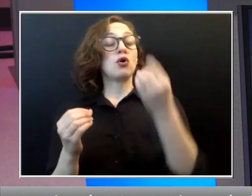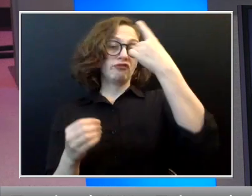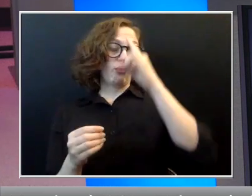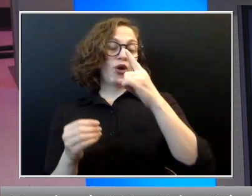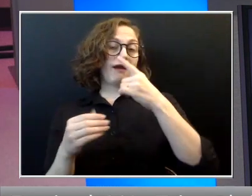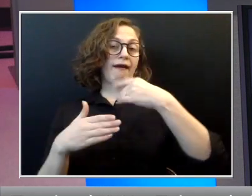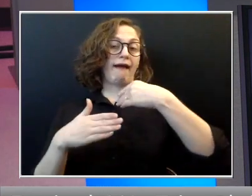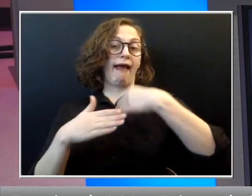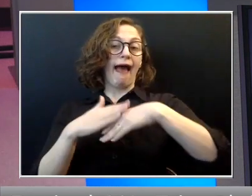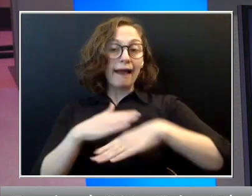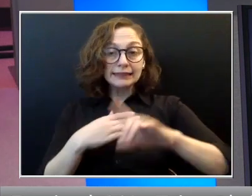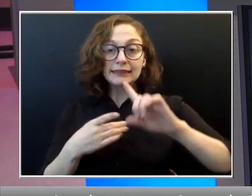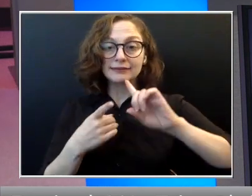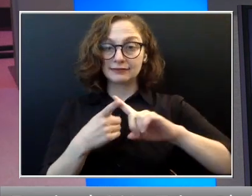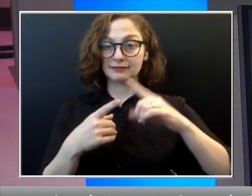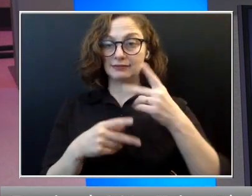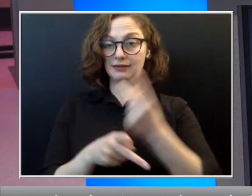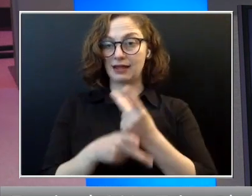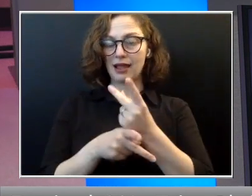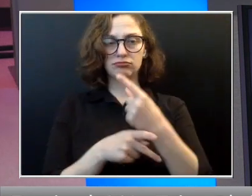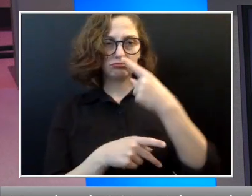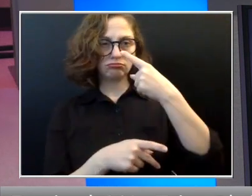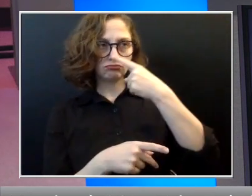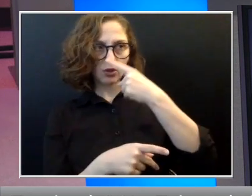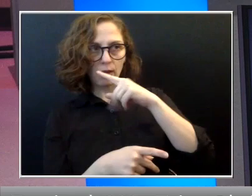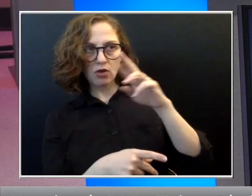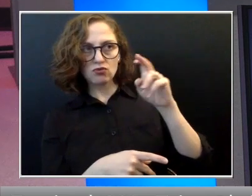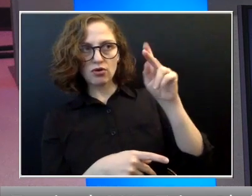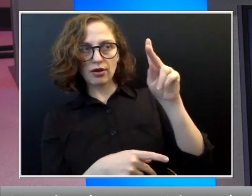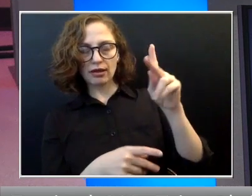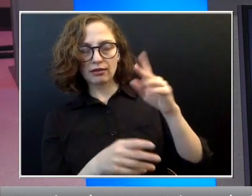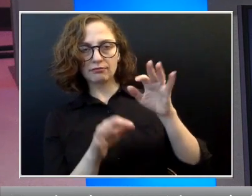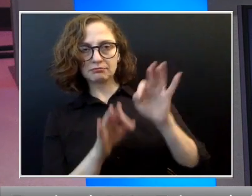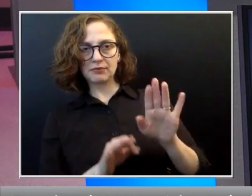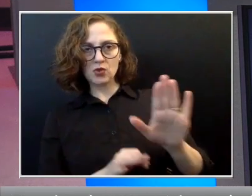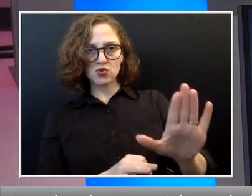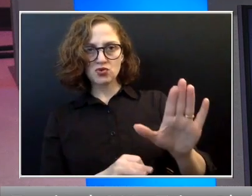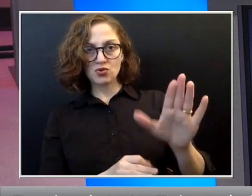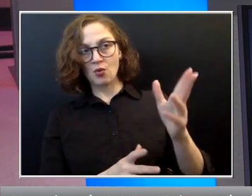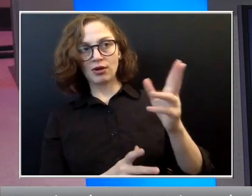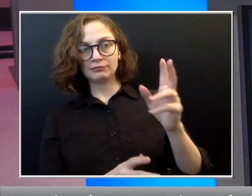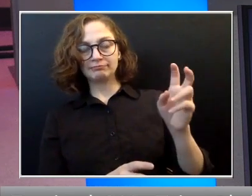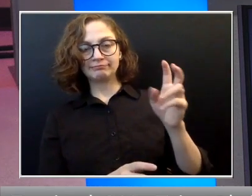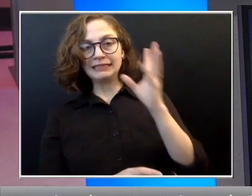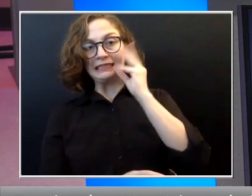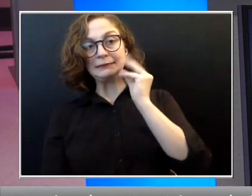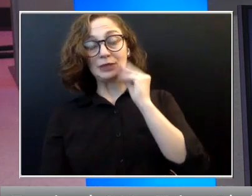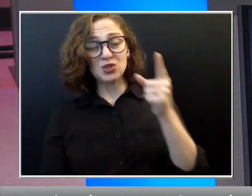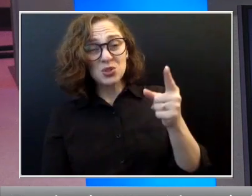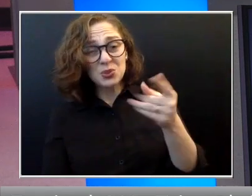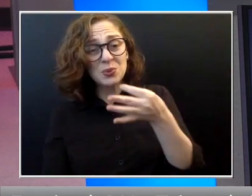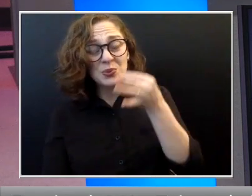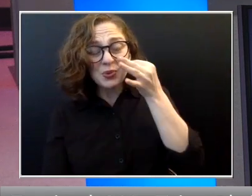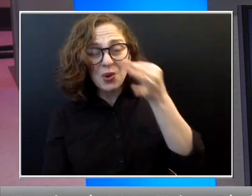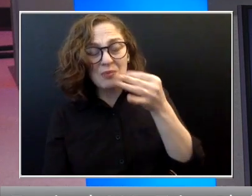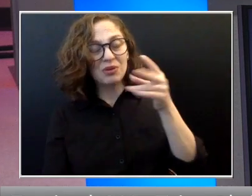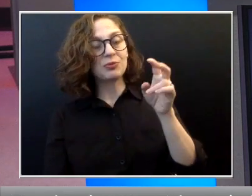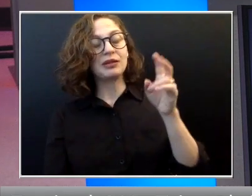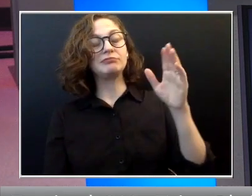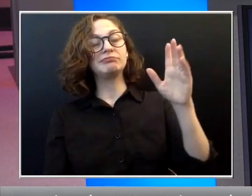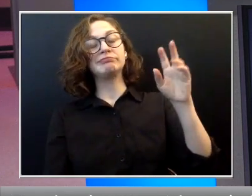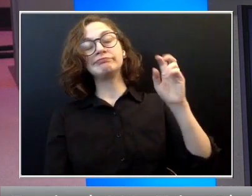you could walk us through your journey, because you almost went all the way to New York for this before